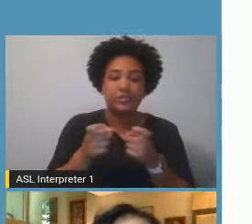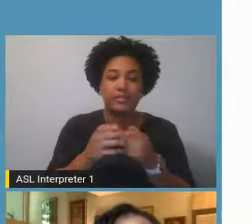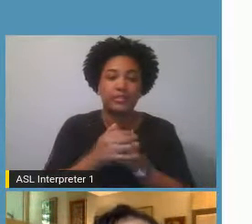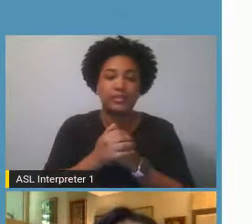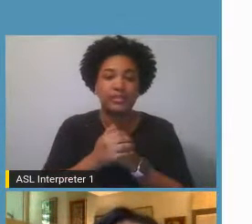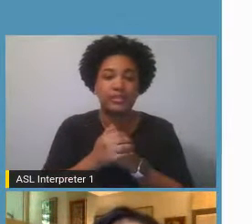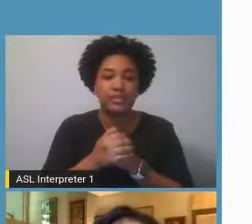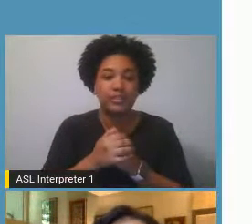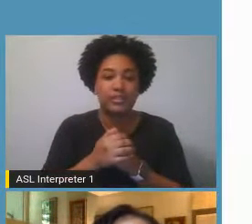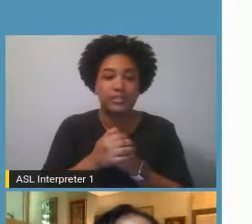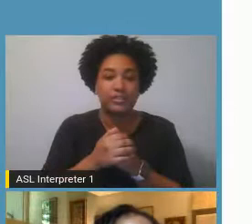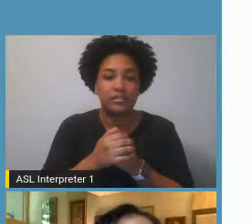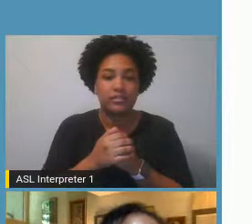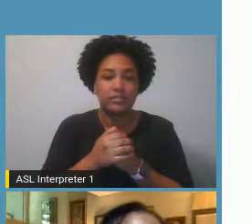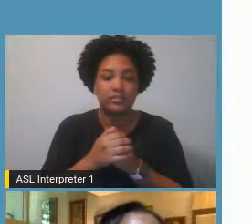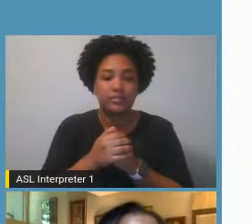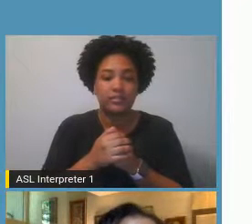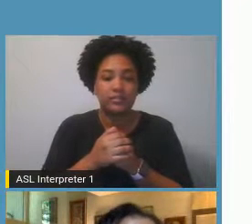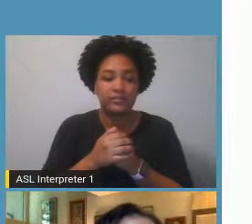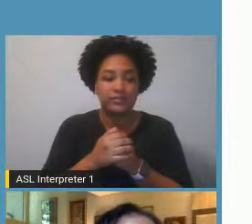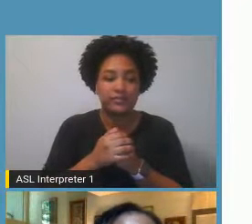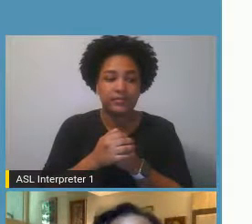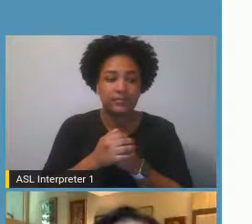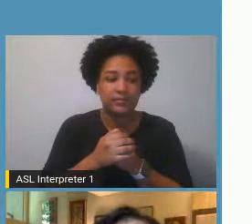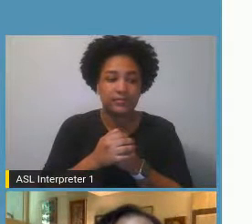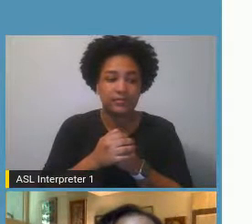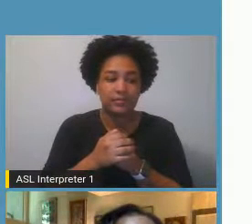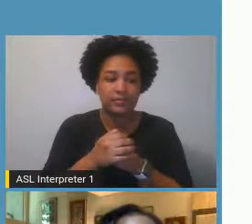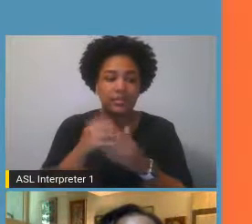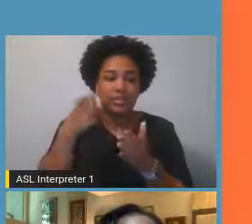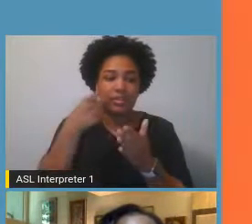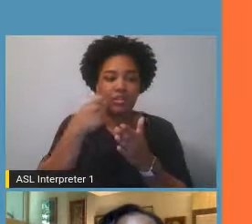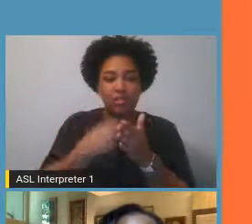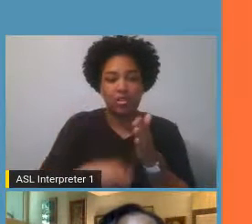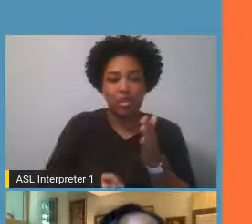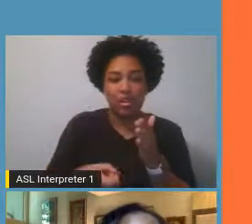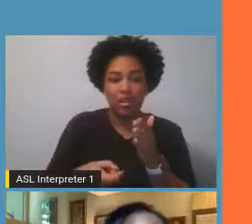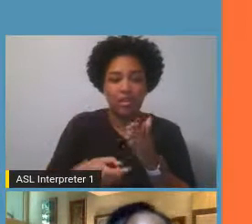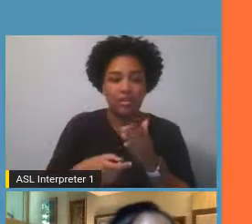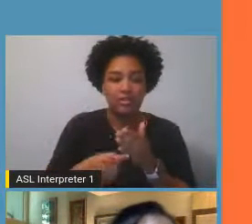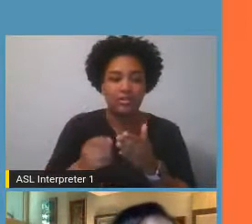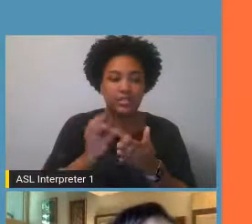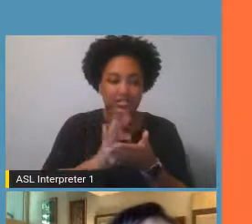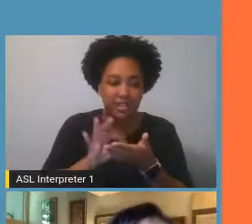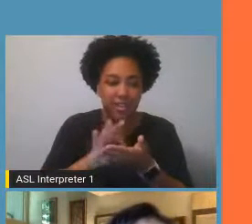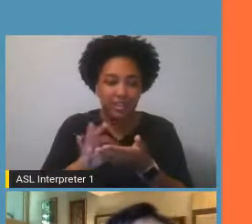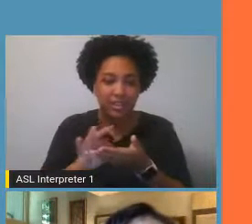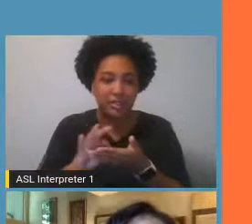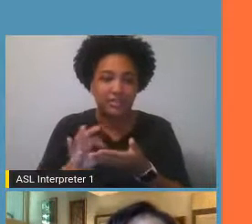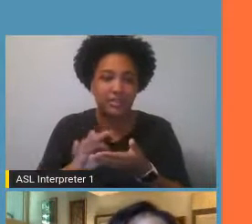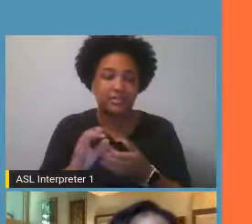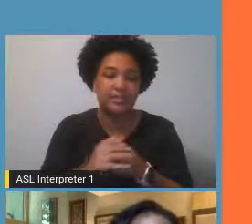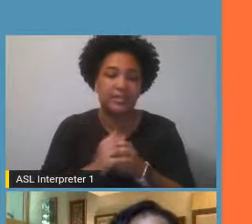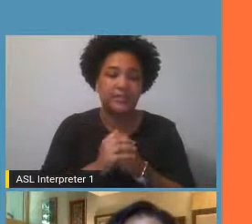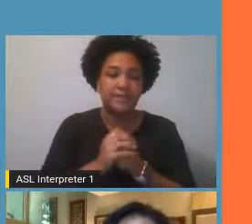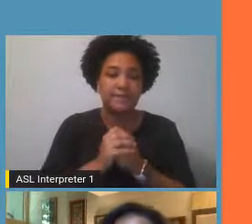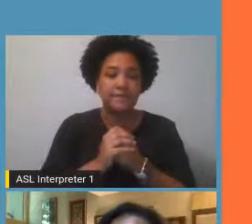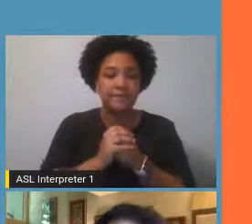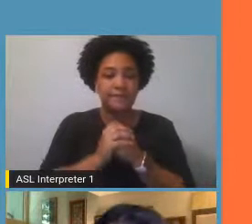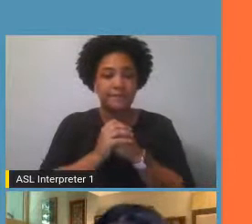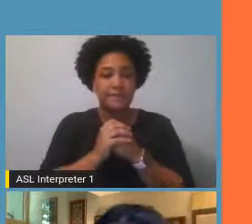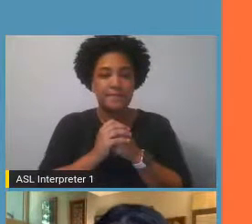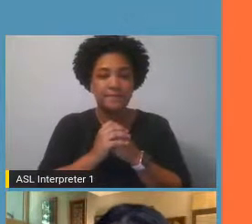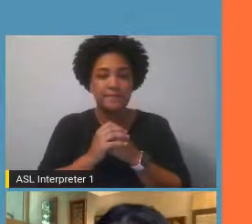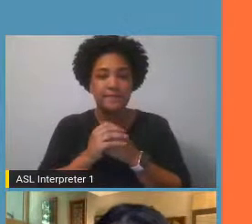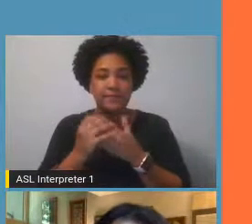expense, taking stock, and what resources do you have? For your pre-digitization process, you want to think about